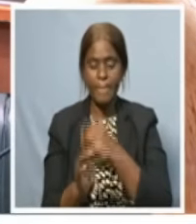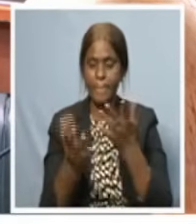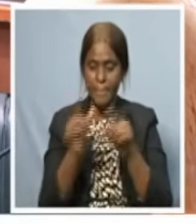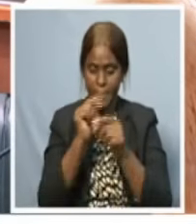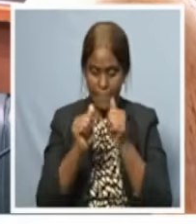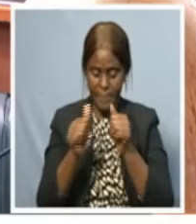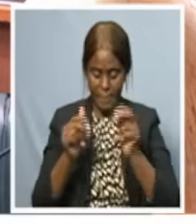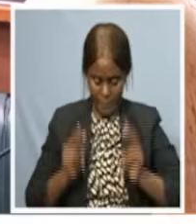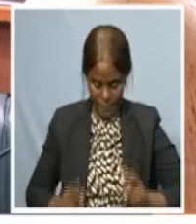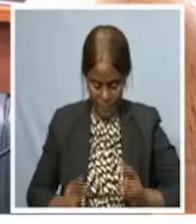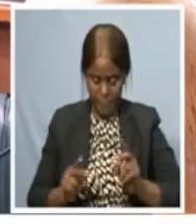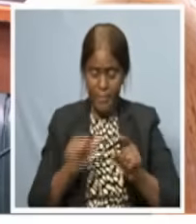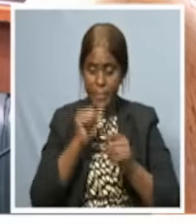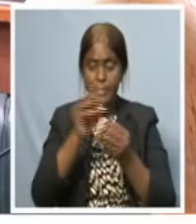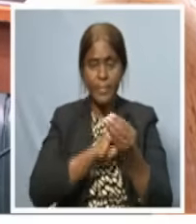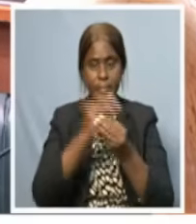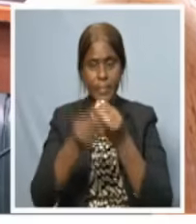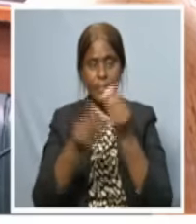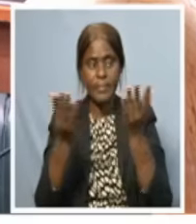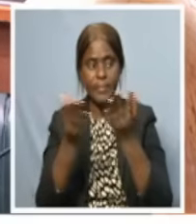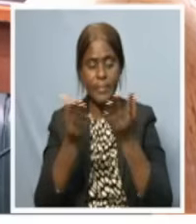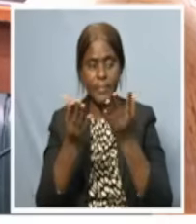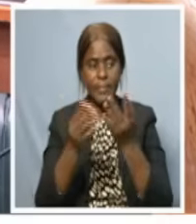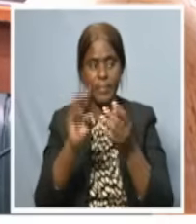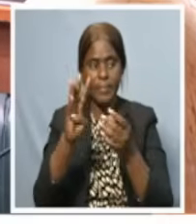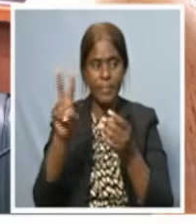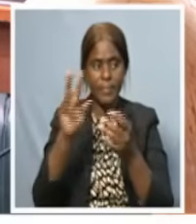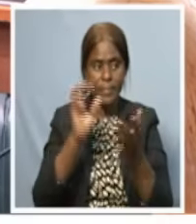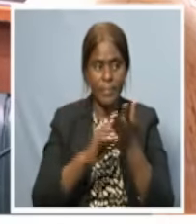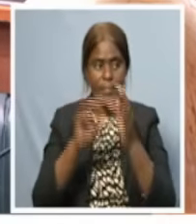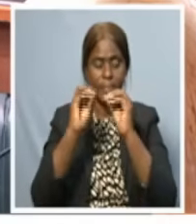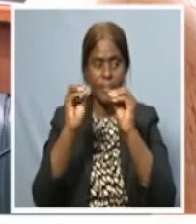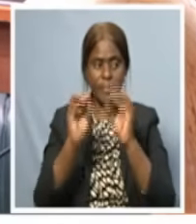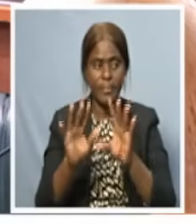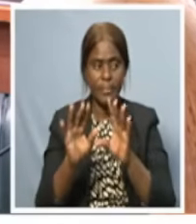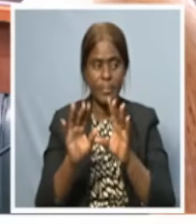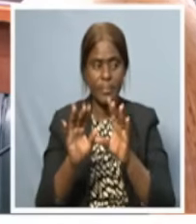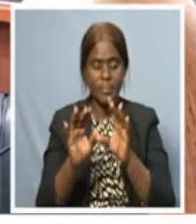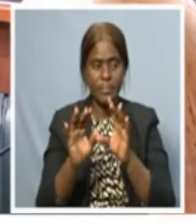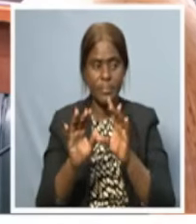And those are human beings, they are not bananas. Huh? More than 42,000 teachers.